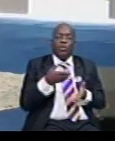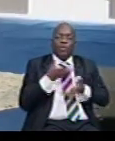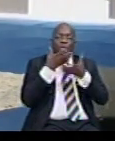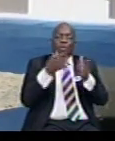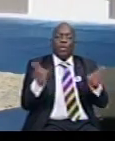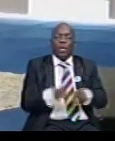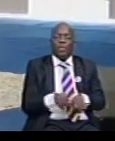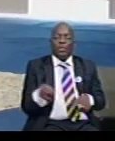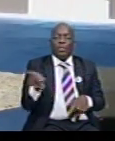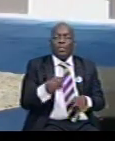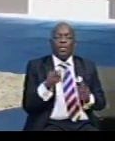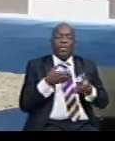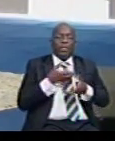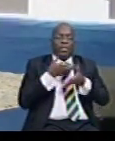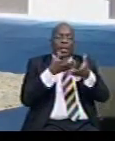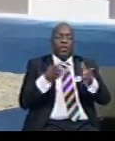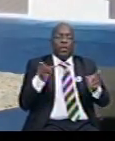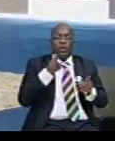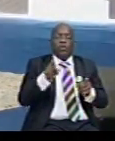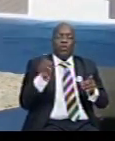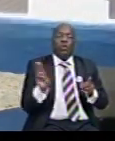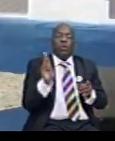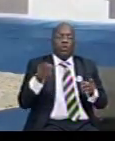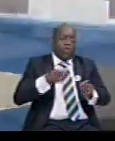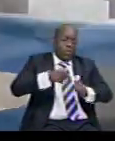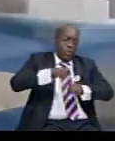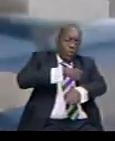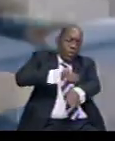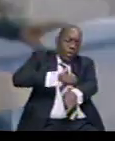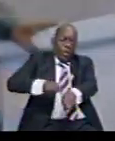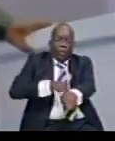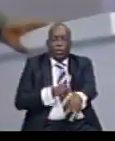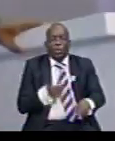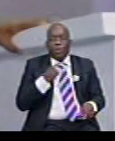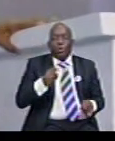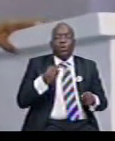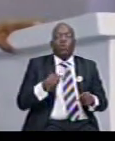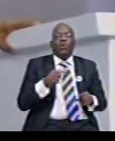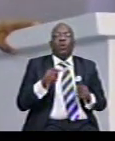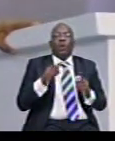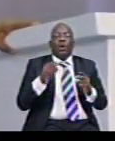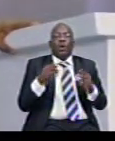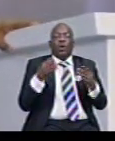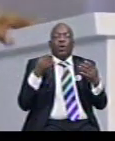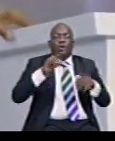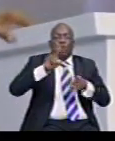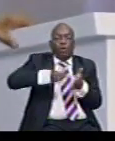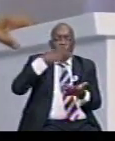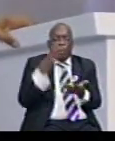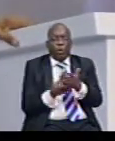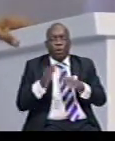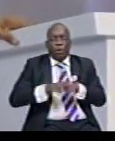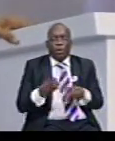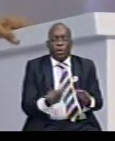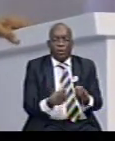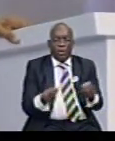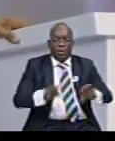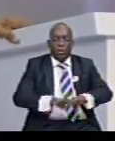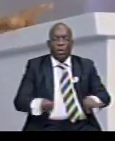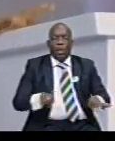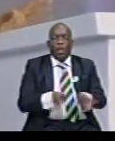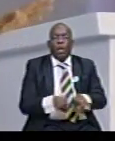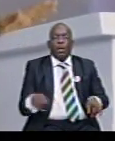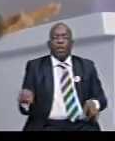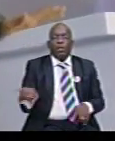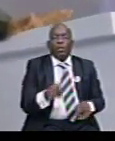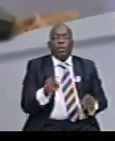shout. You cut yourself like they cut themselves. You roll on the ground like they roll on the ground.